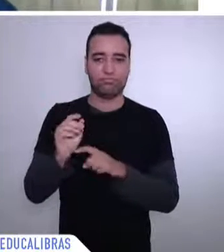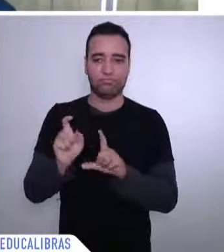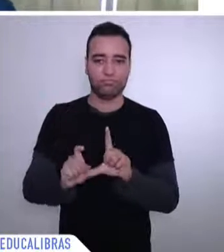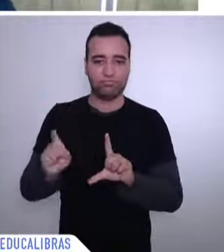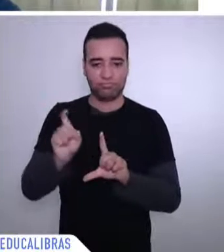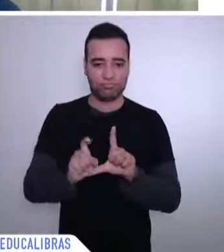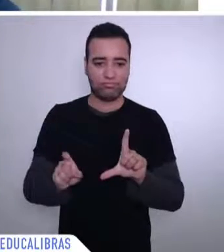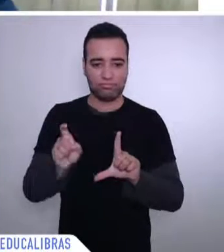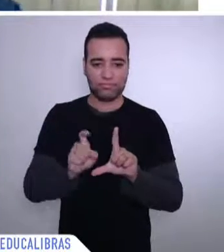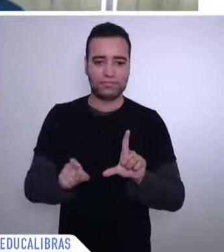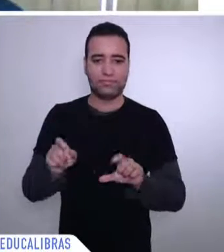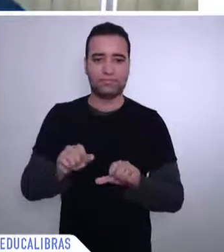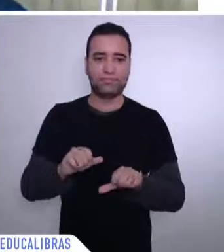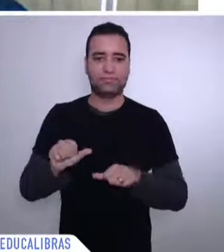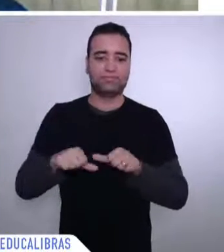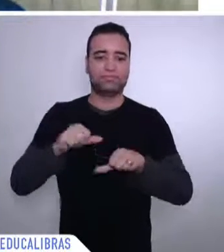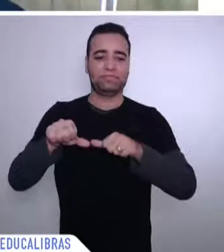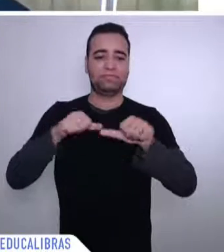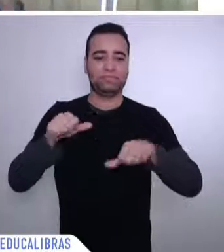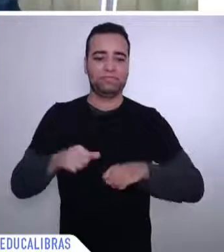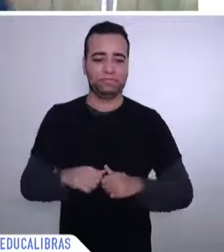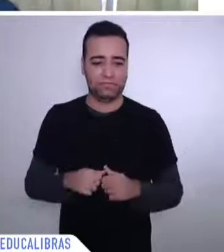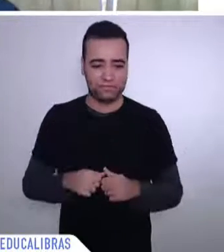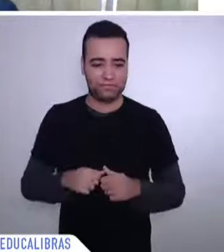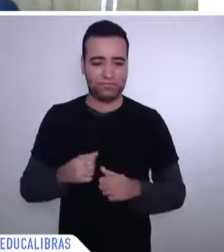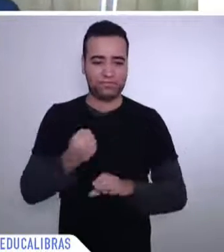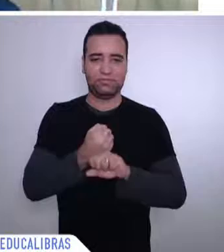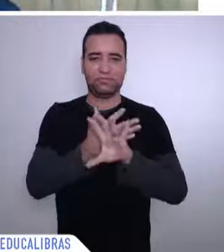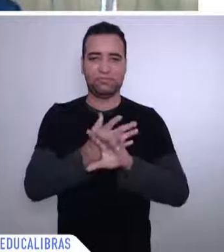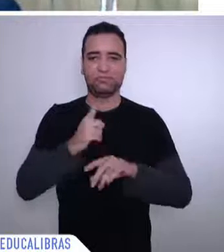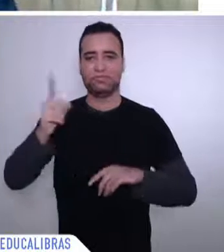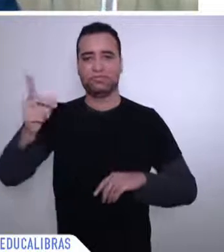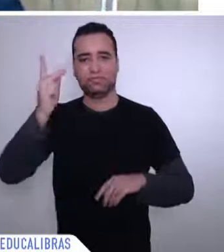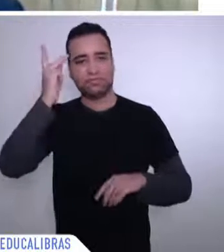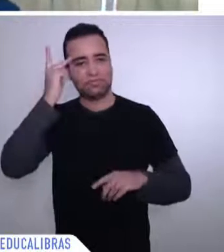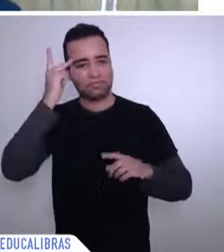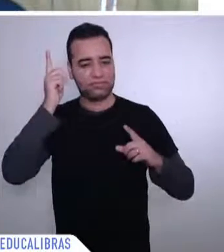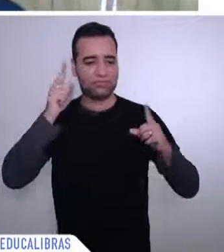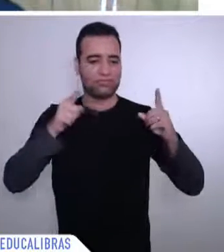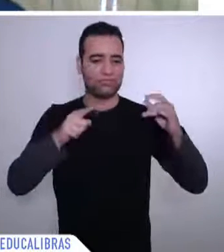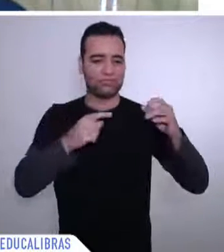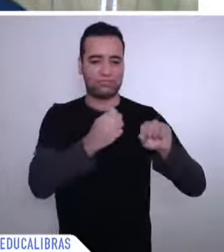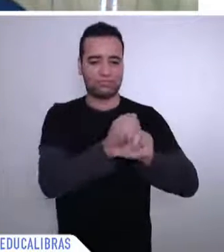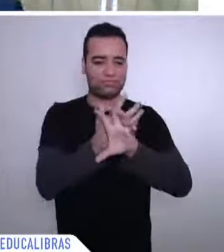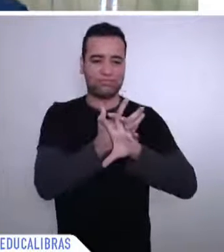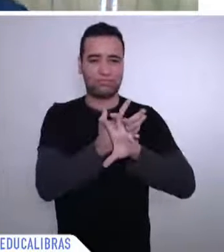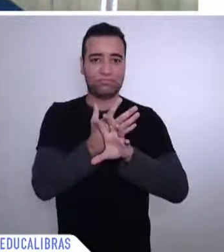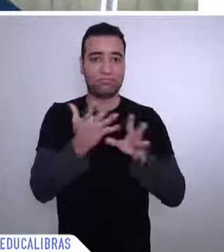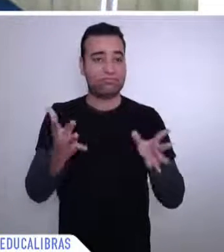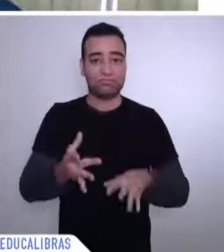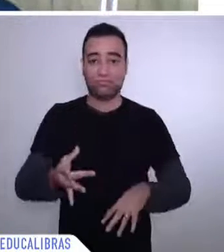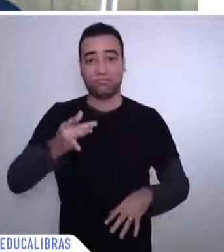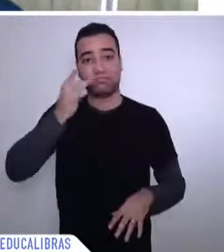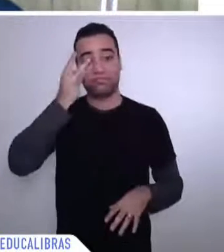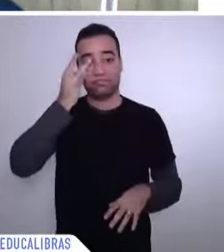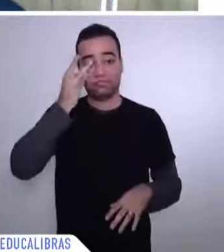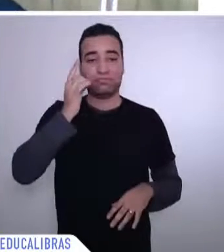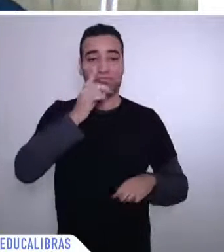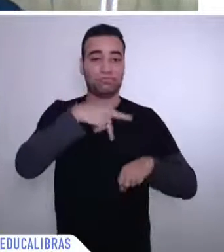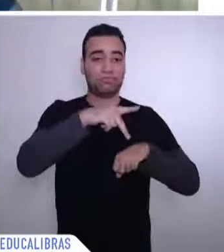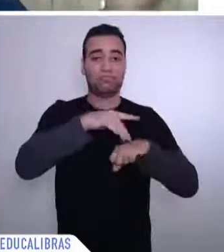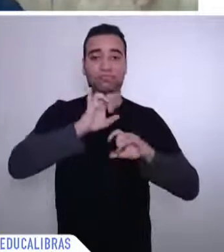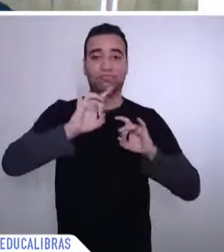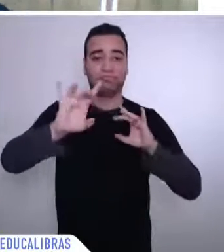world and digitalized world. One is in France and the other one is in São Paulo, as you see here. We are all